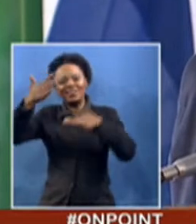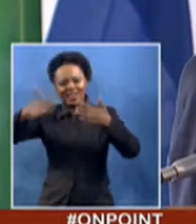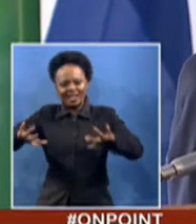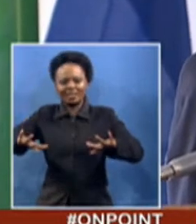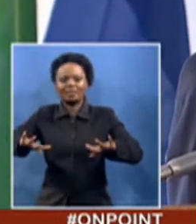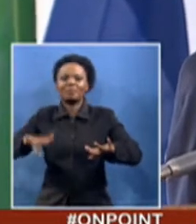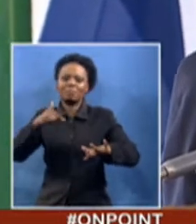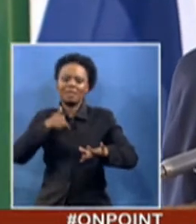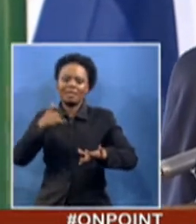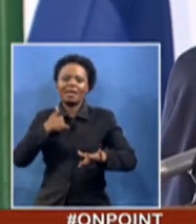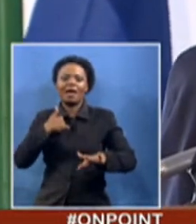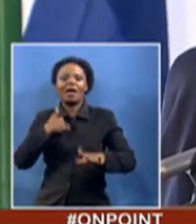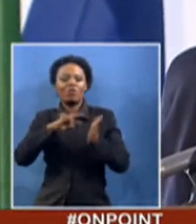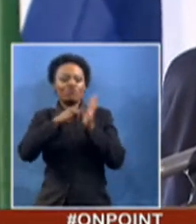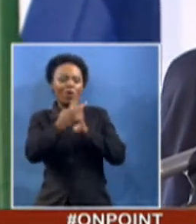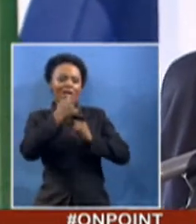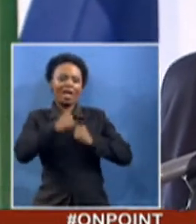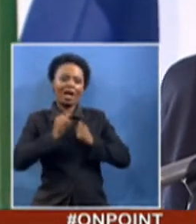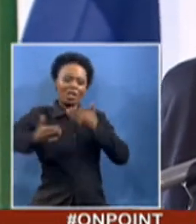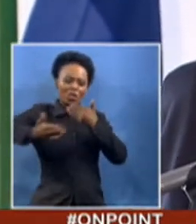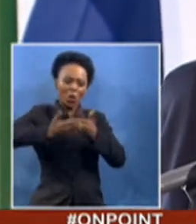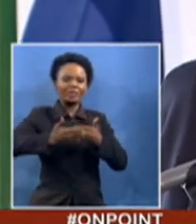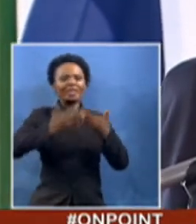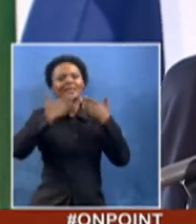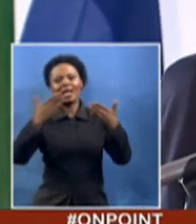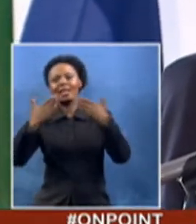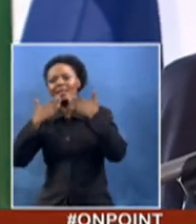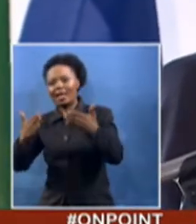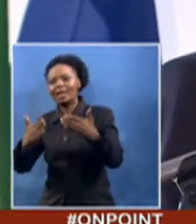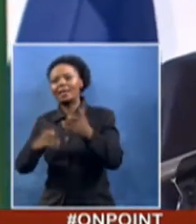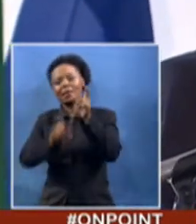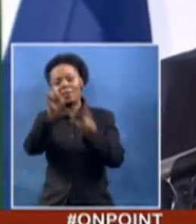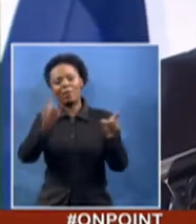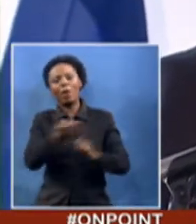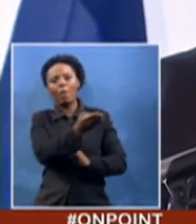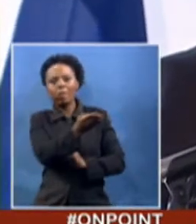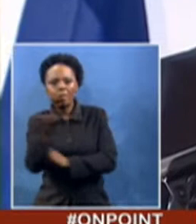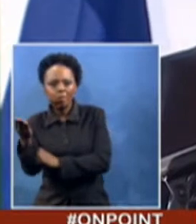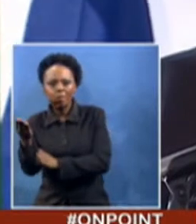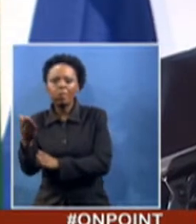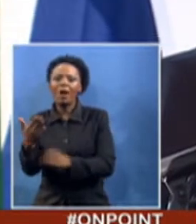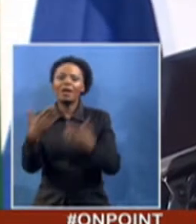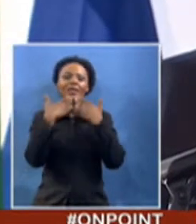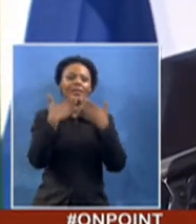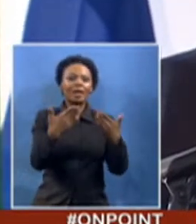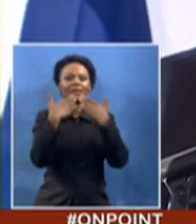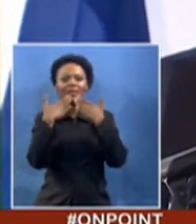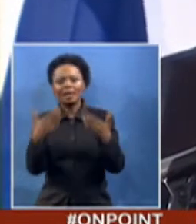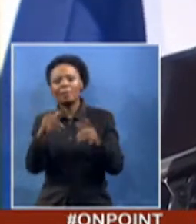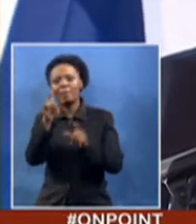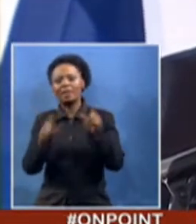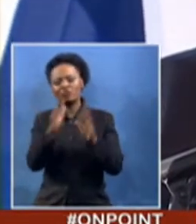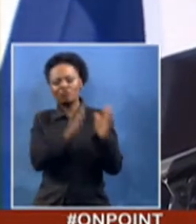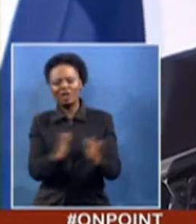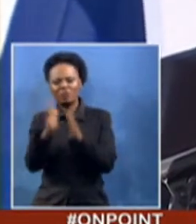and thank everybody who was here. Thank everybody who made this event